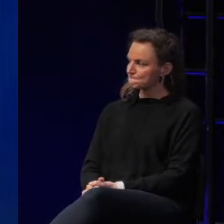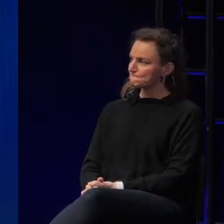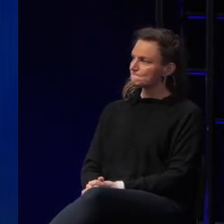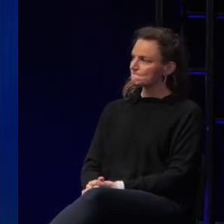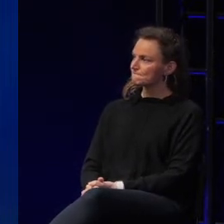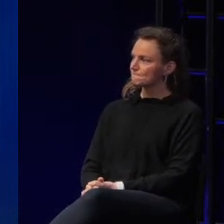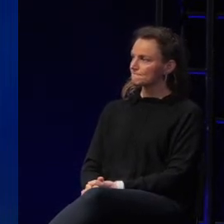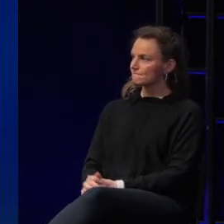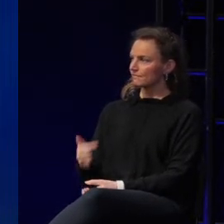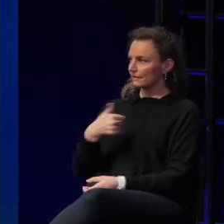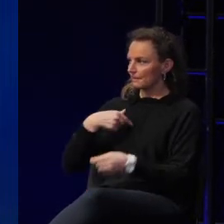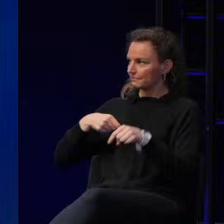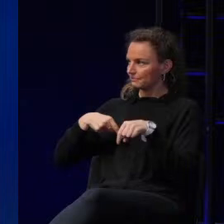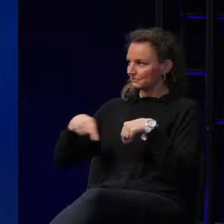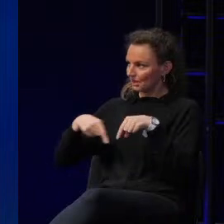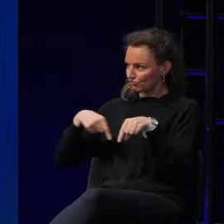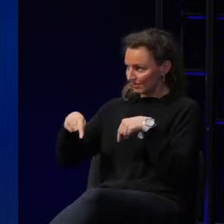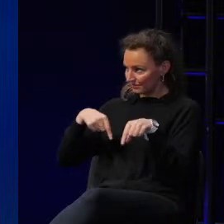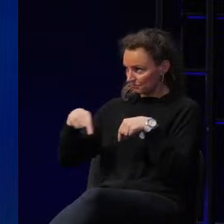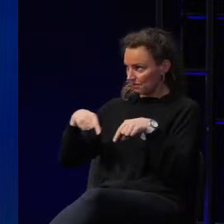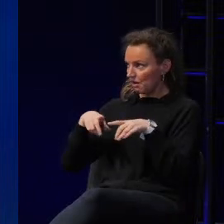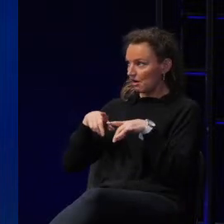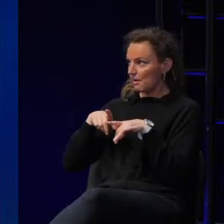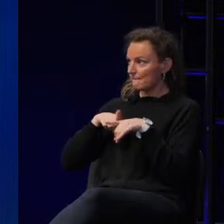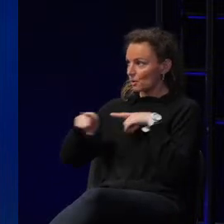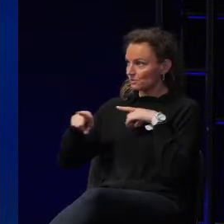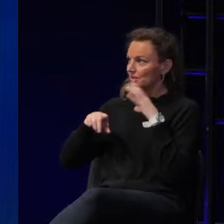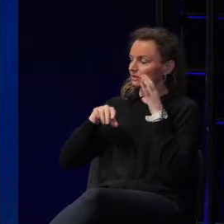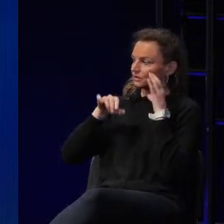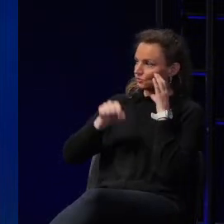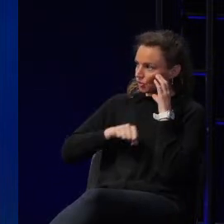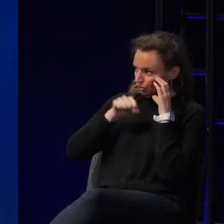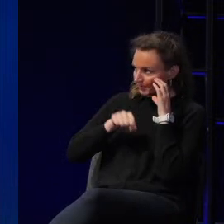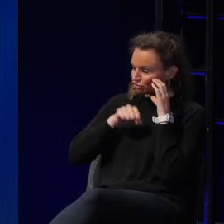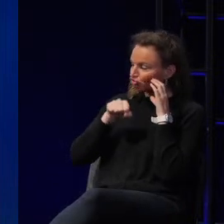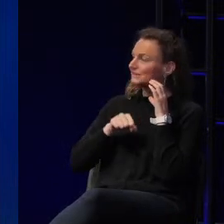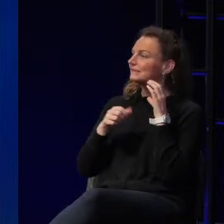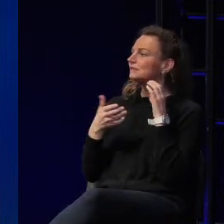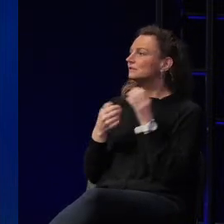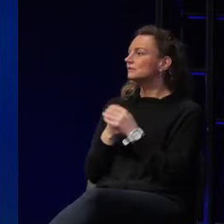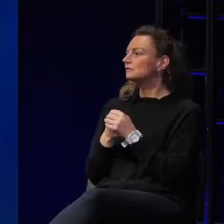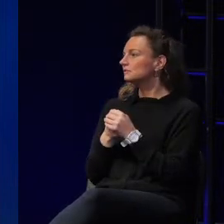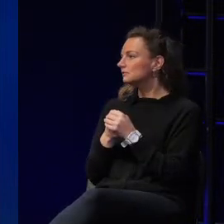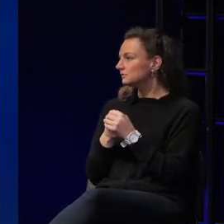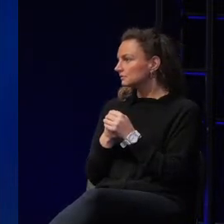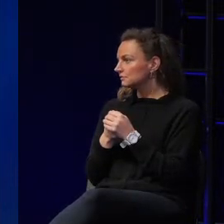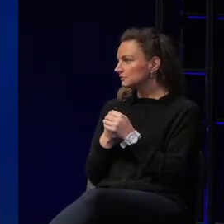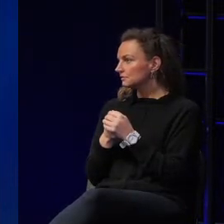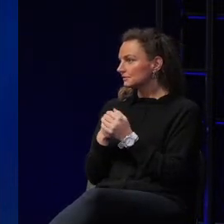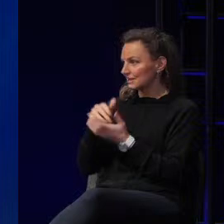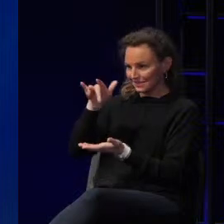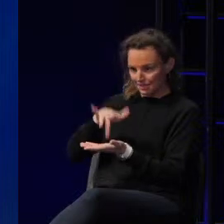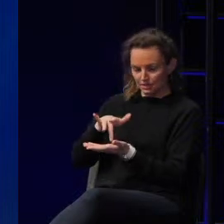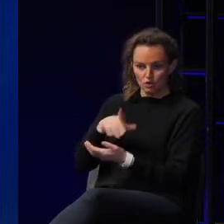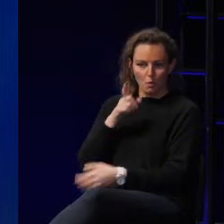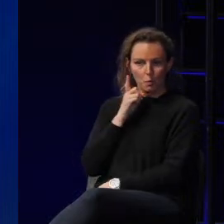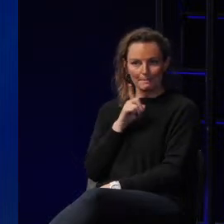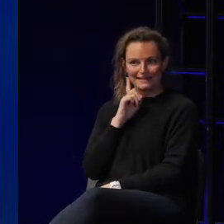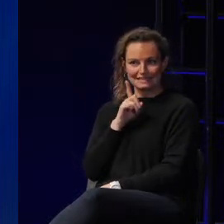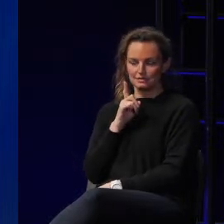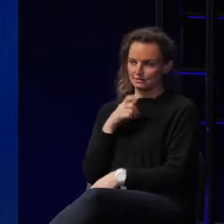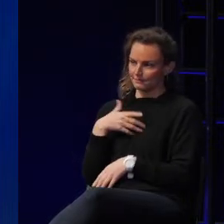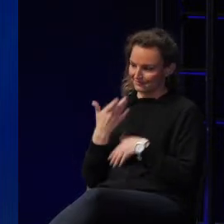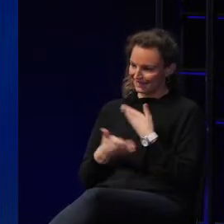a director, mostly of documentaries, centered on women's narrative